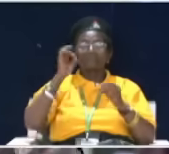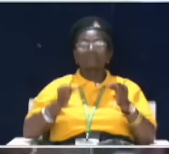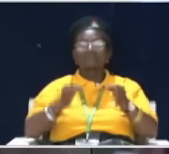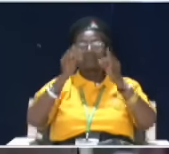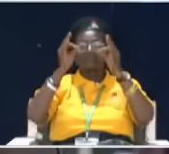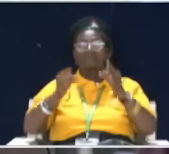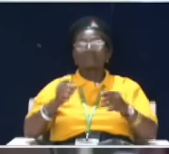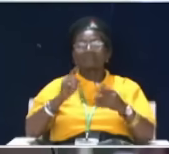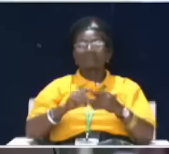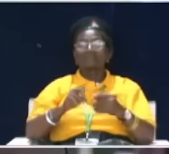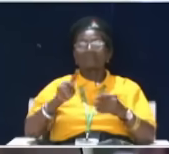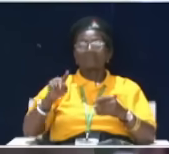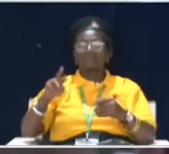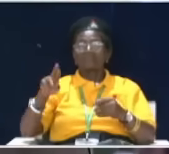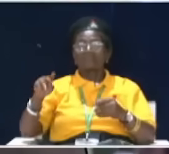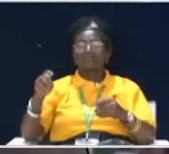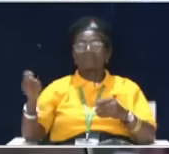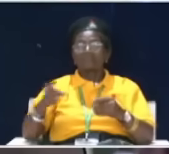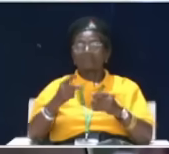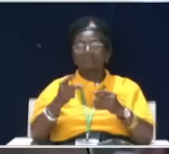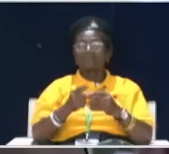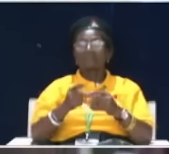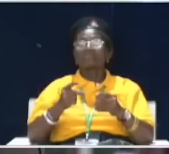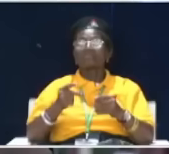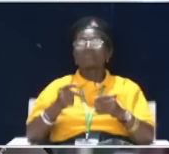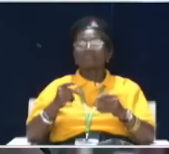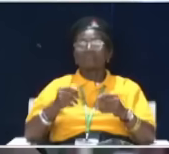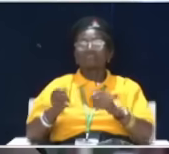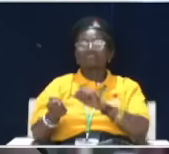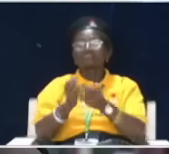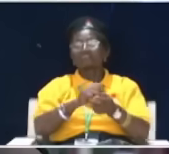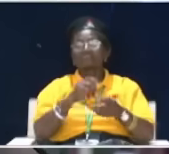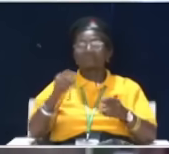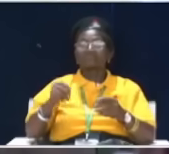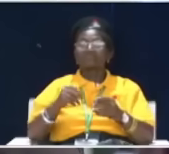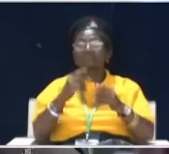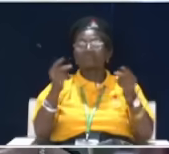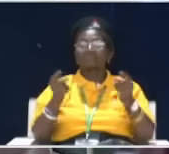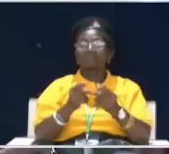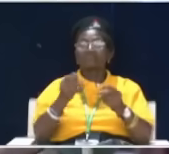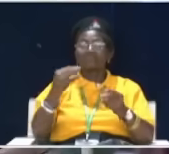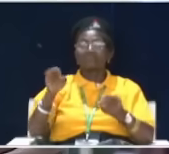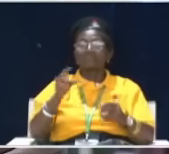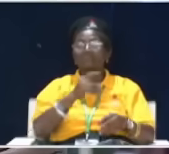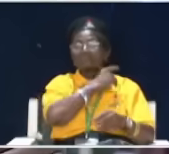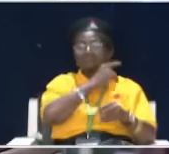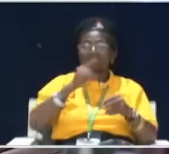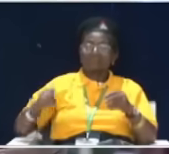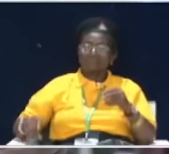to relocate or change the position of David,